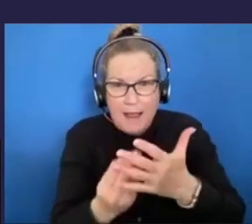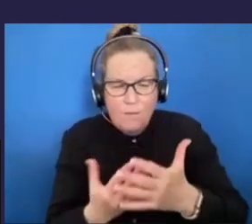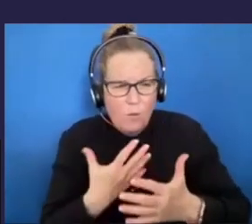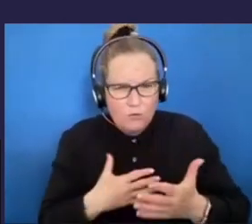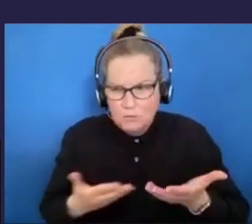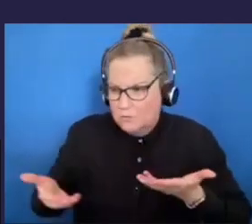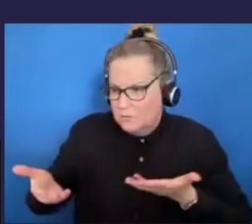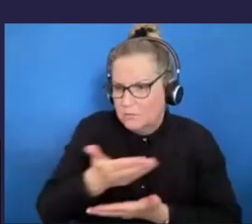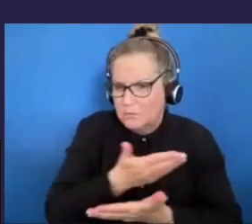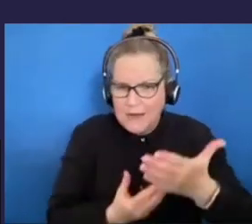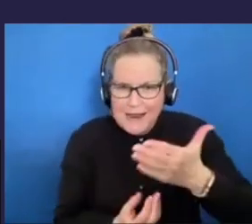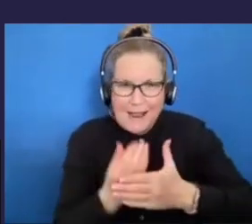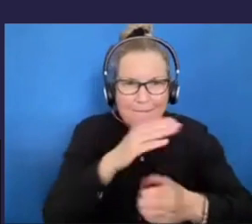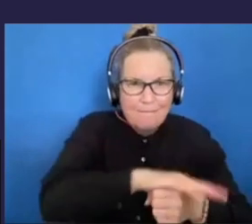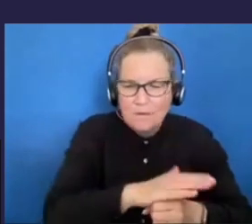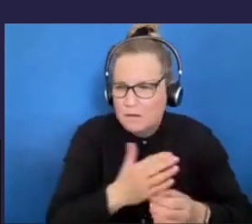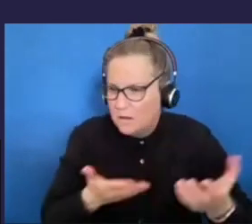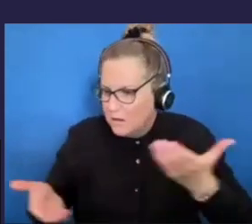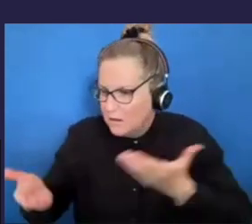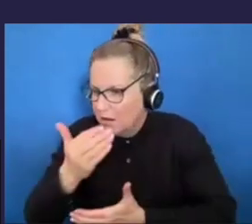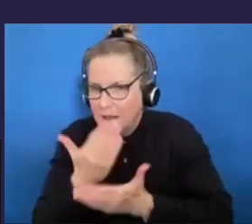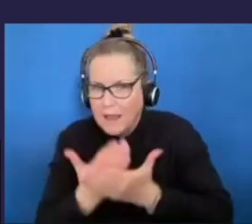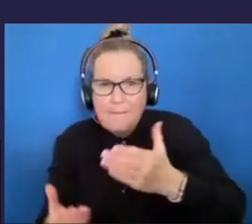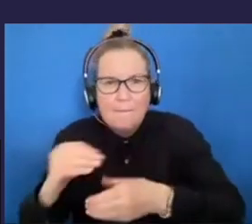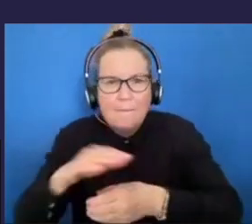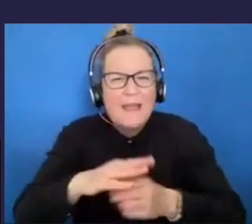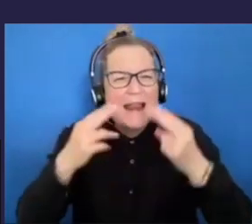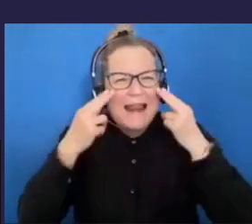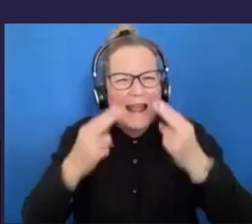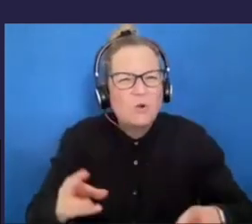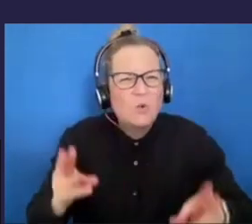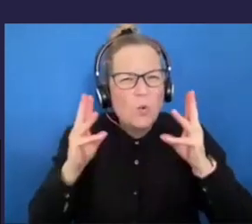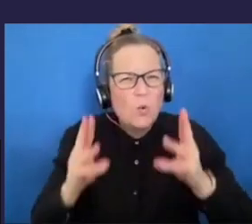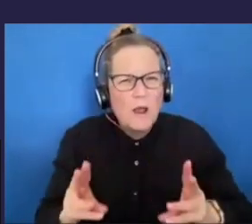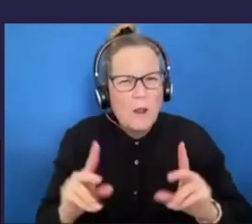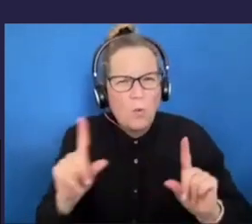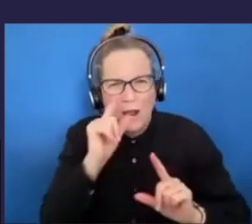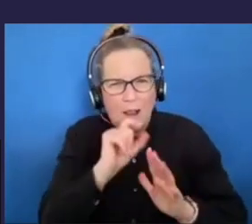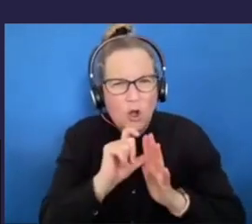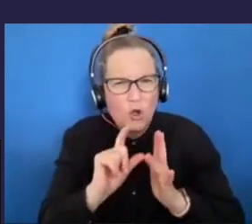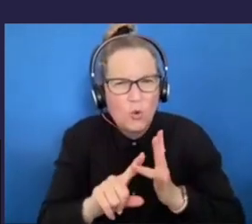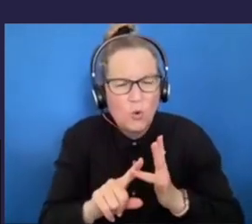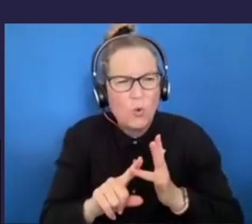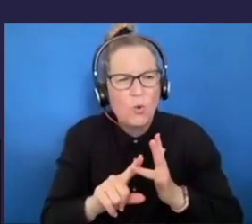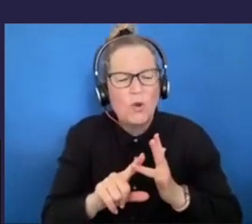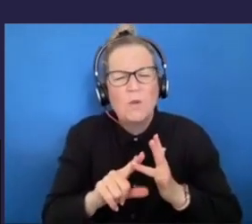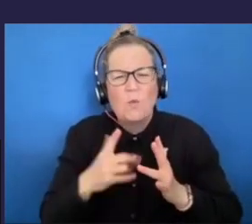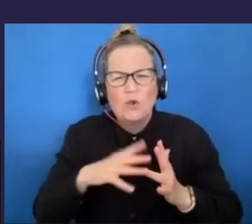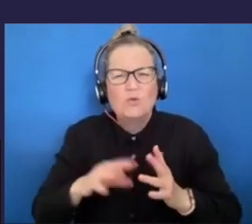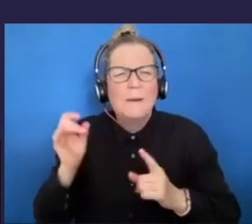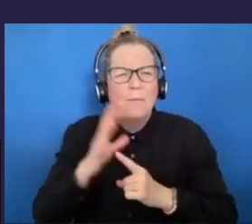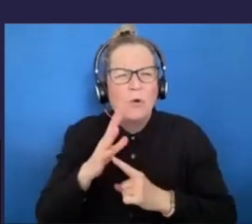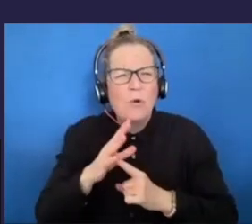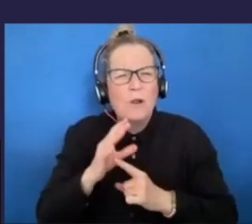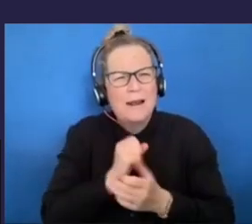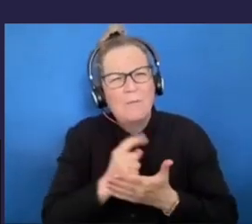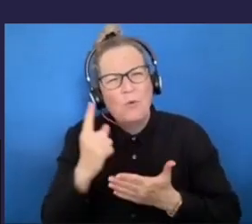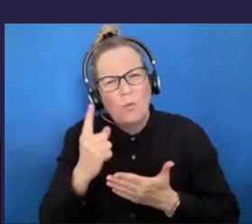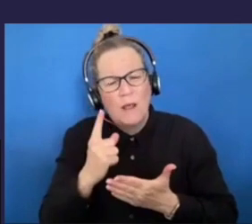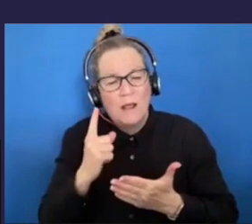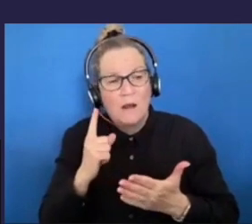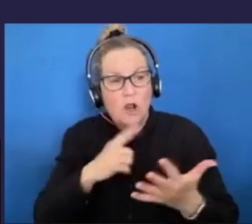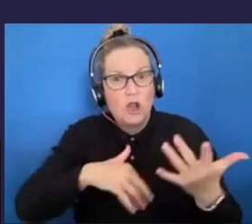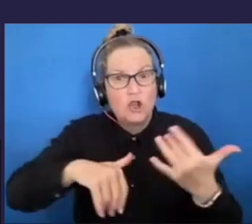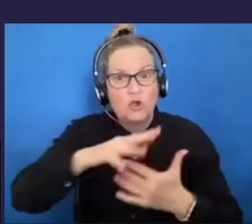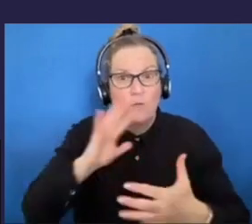and advice, but in a way that is as natural as possible, without getting in the way of social belonging. One way to do this is to